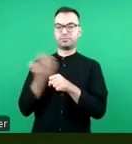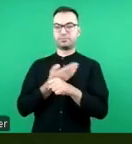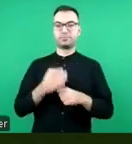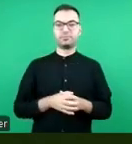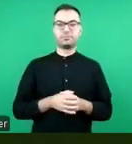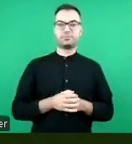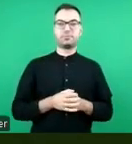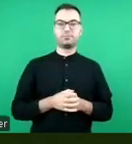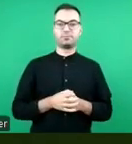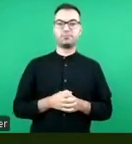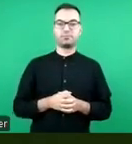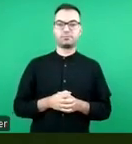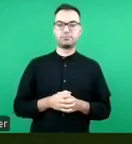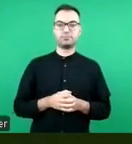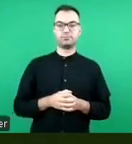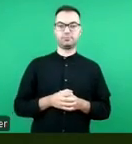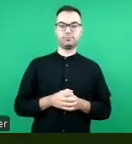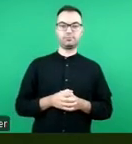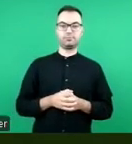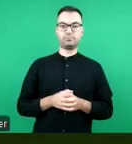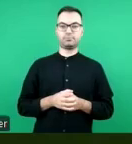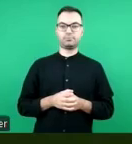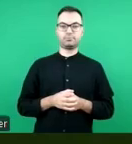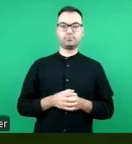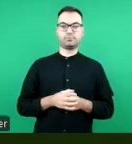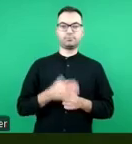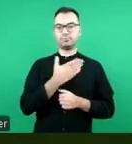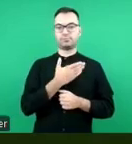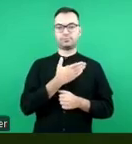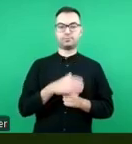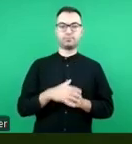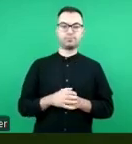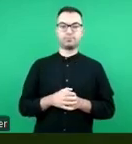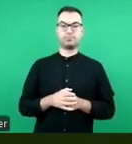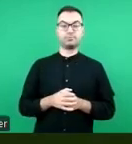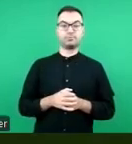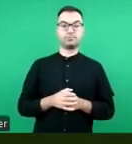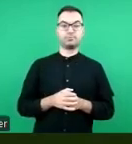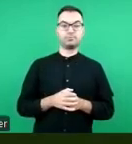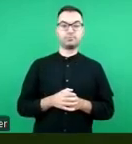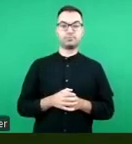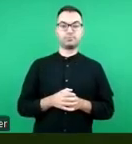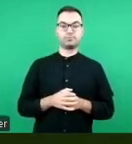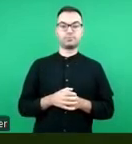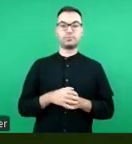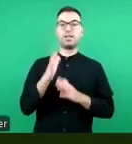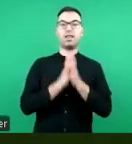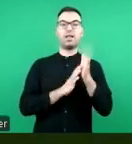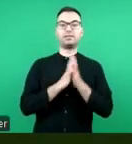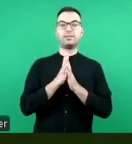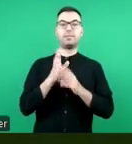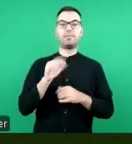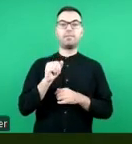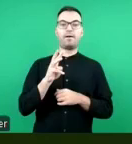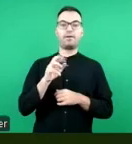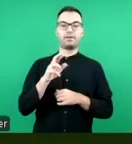it's typically what it looks with and without salvage logging. Here's a picture of the Bavarian Forest National Park, like the